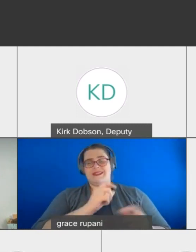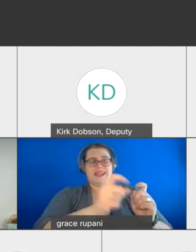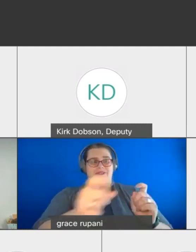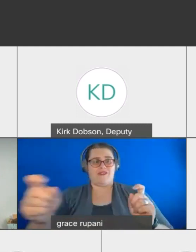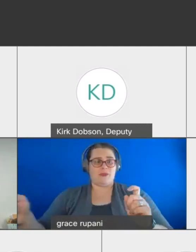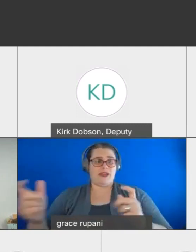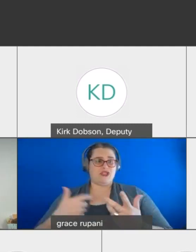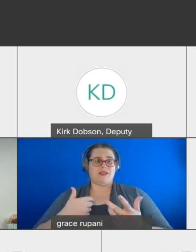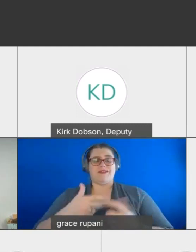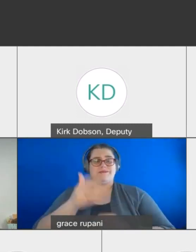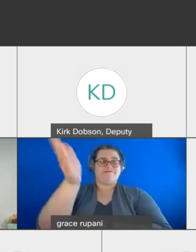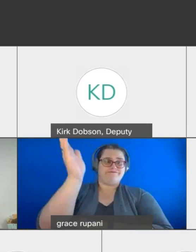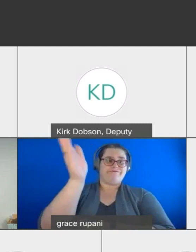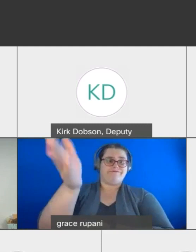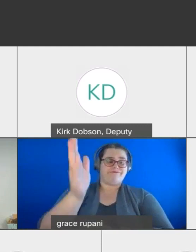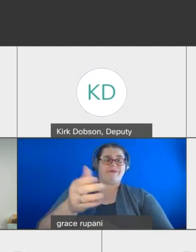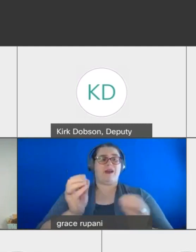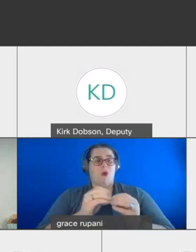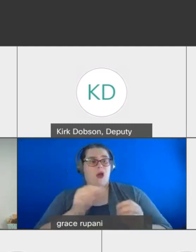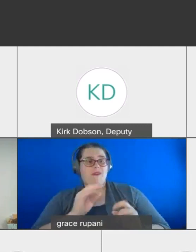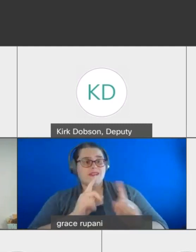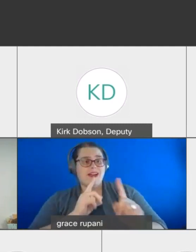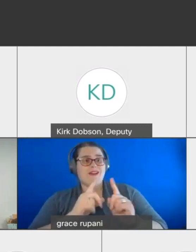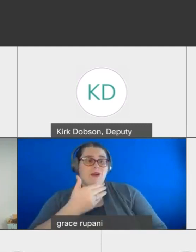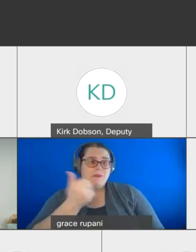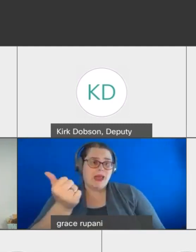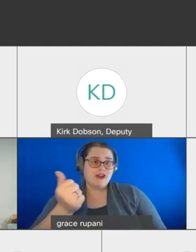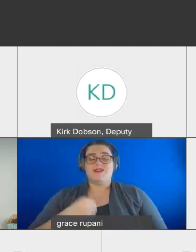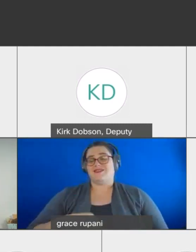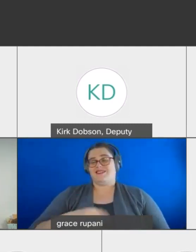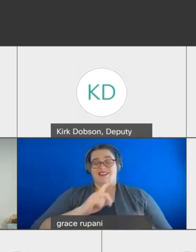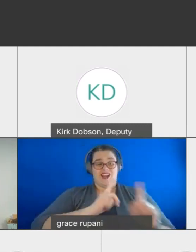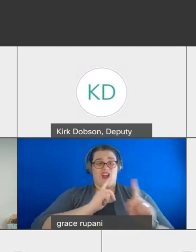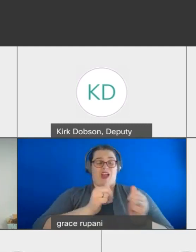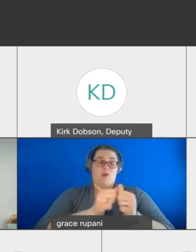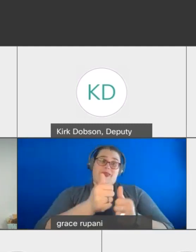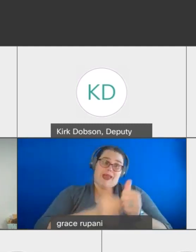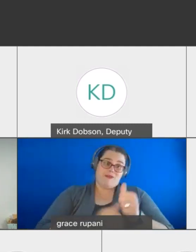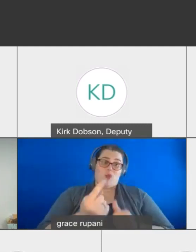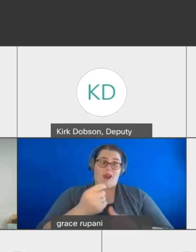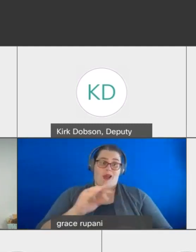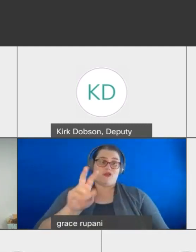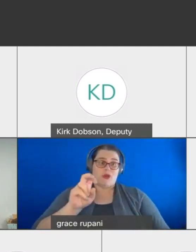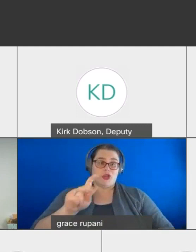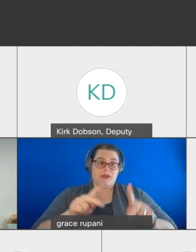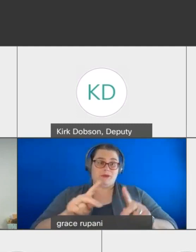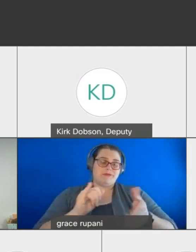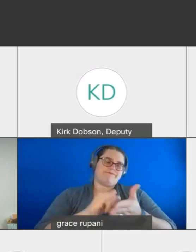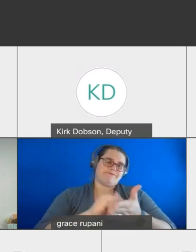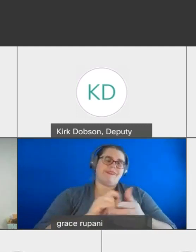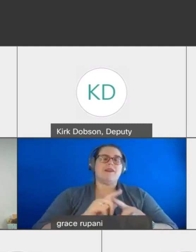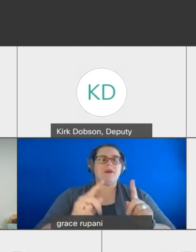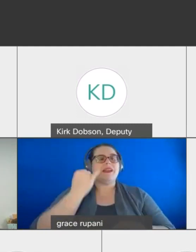more of a dialogue. It's hard to have a dialogue with 200 people. But if people have thoughts about how we might